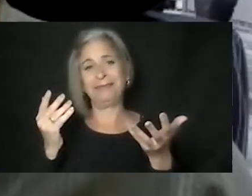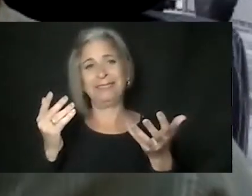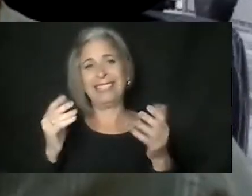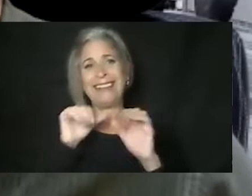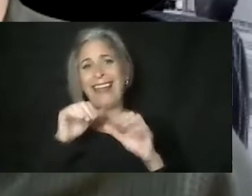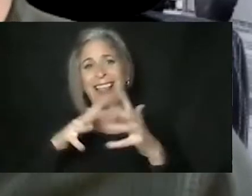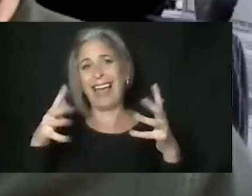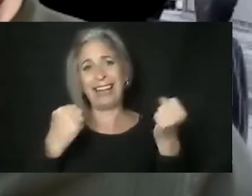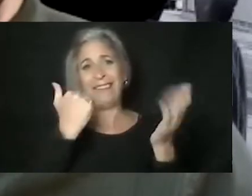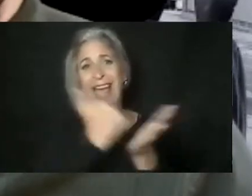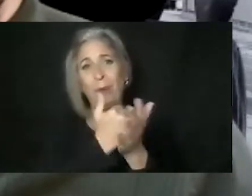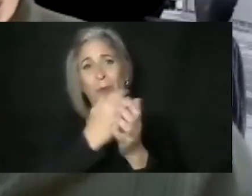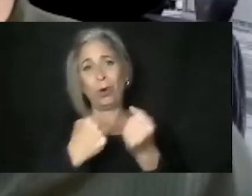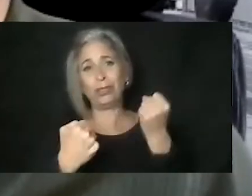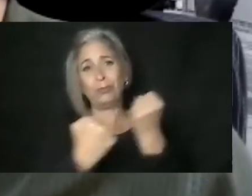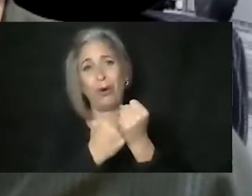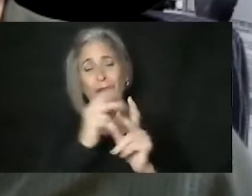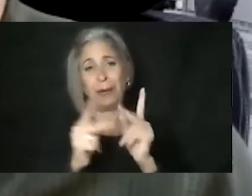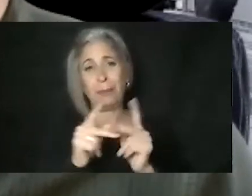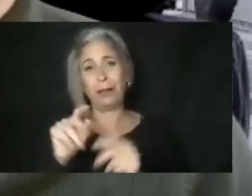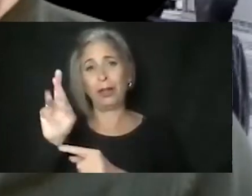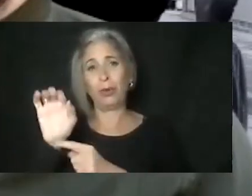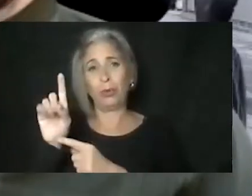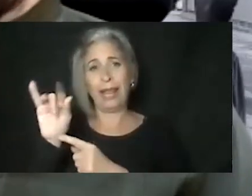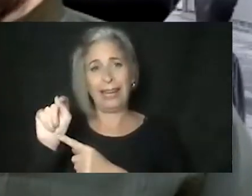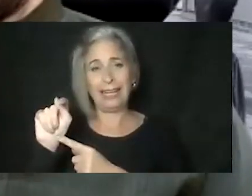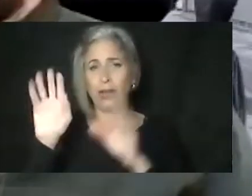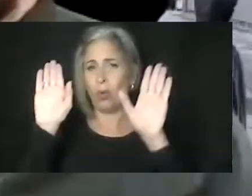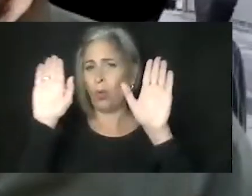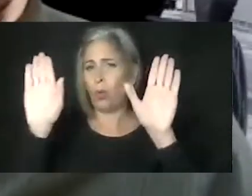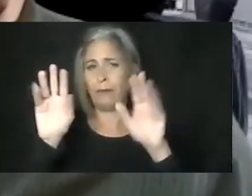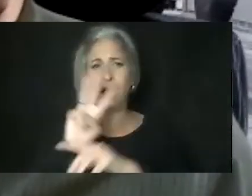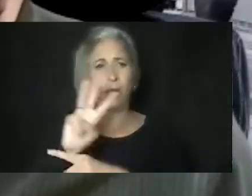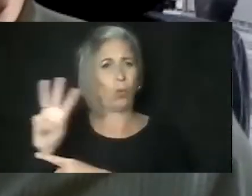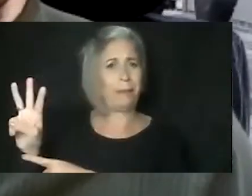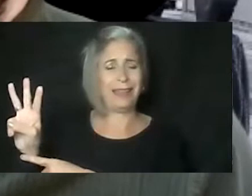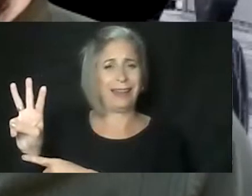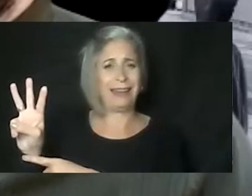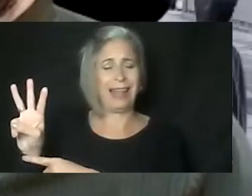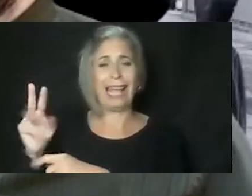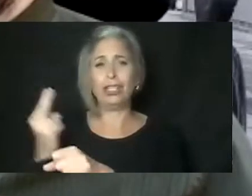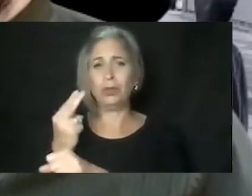of support for folks. Reddit is a great website. I spend a lot of time there,